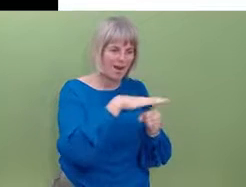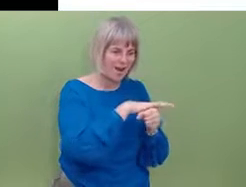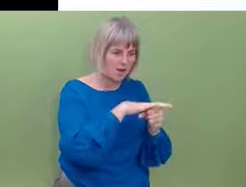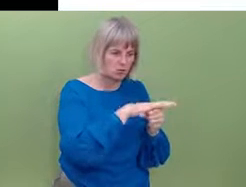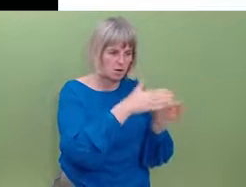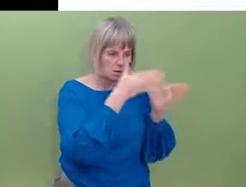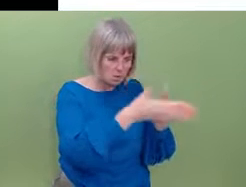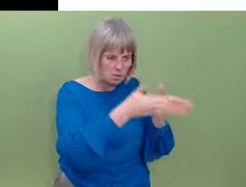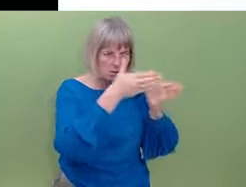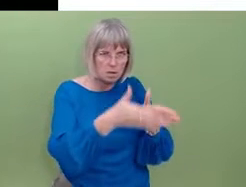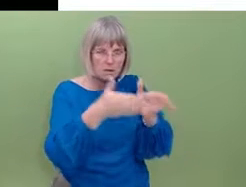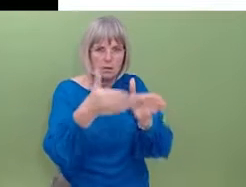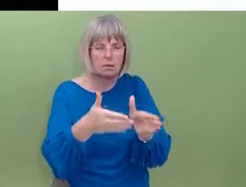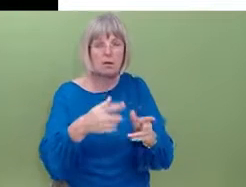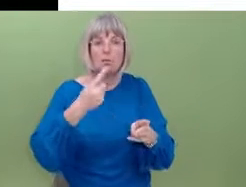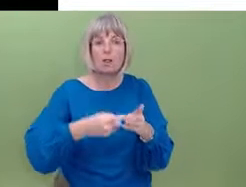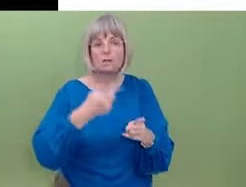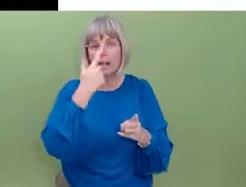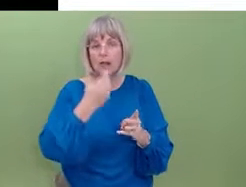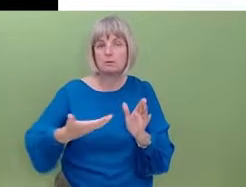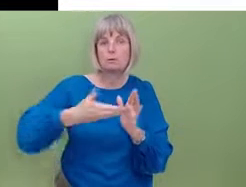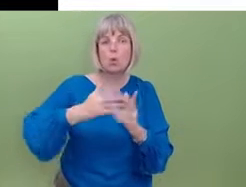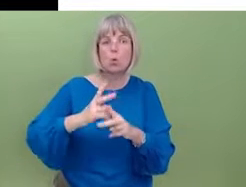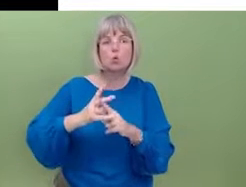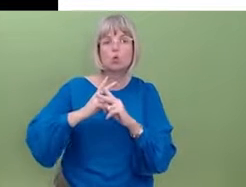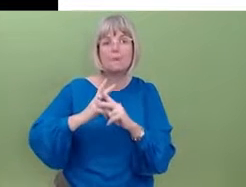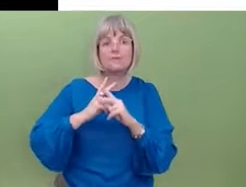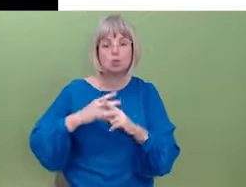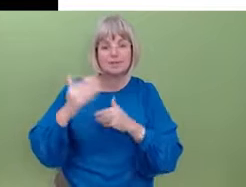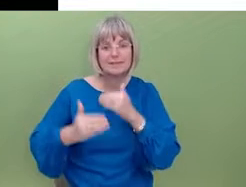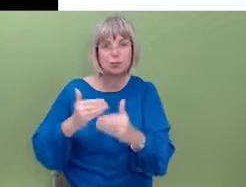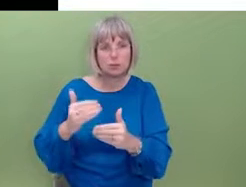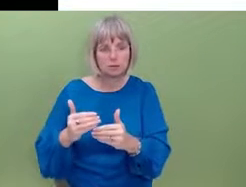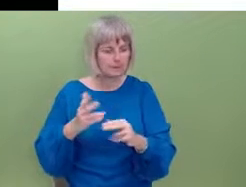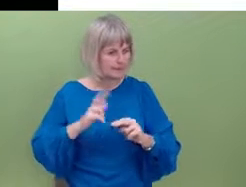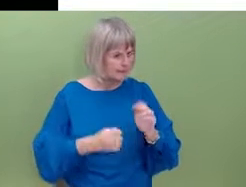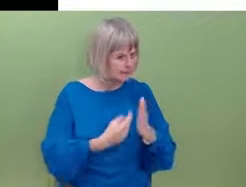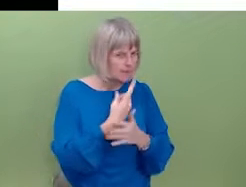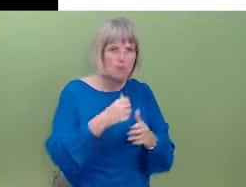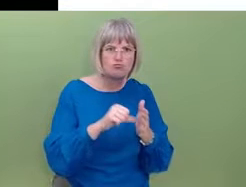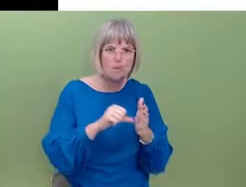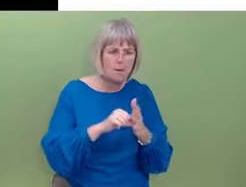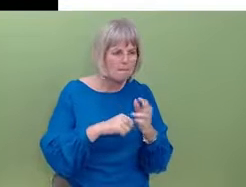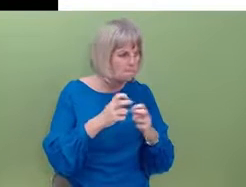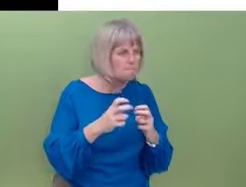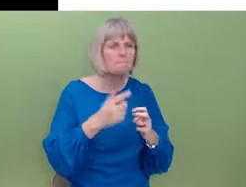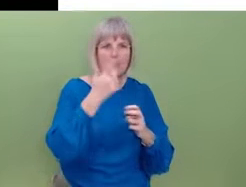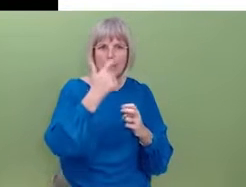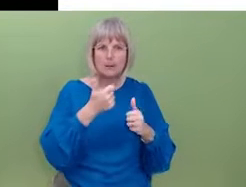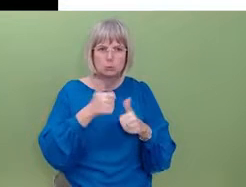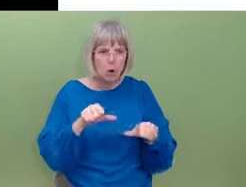additional supervision sessions to make sure we problem solve any concerns and worries and manage risk well.